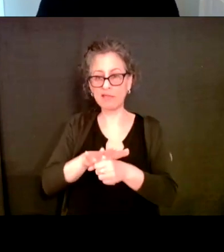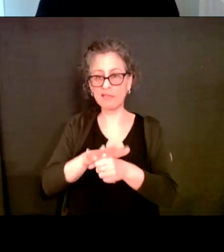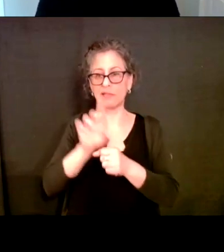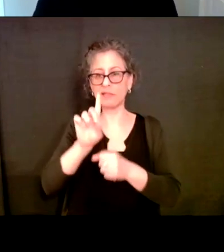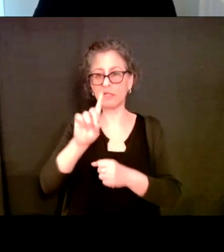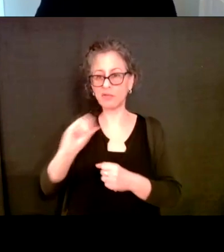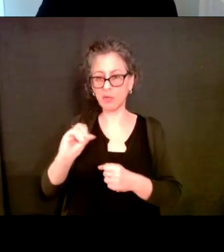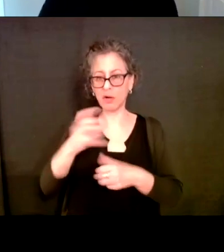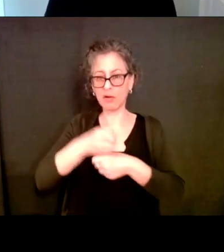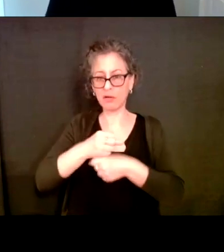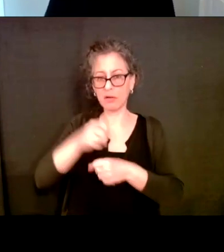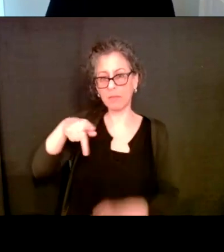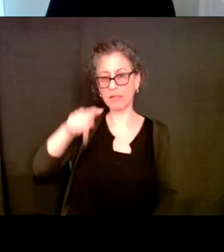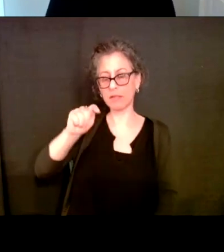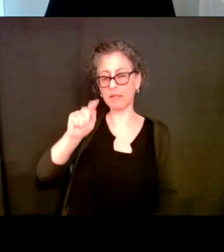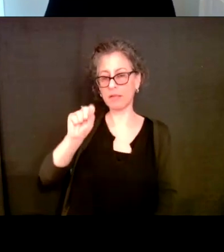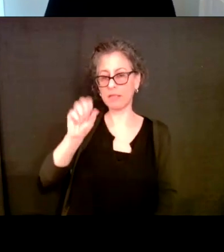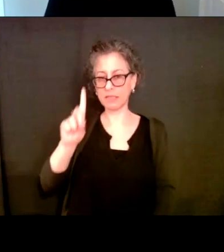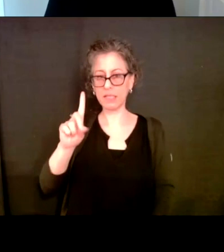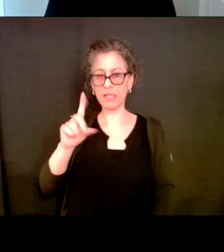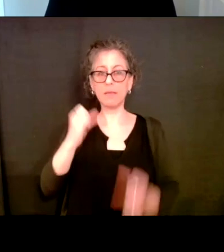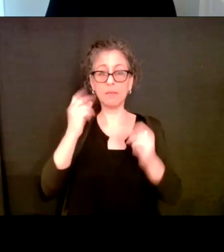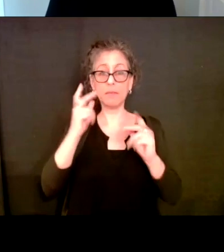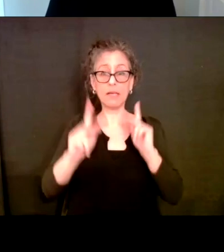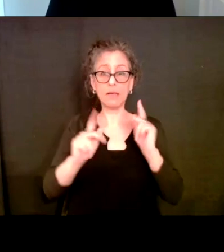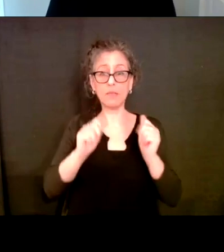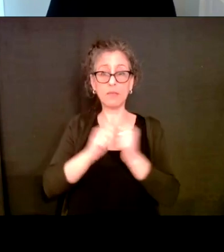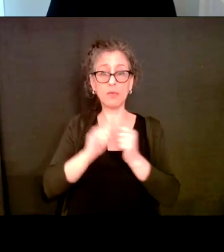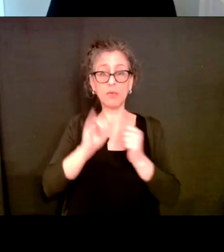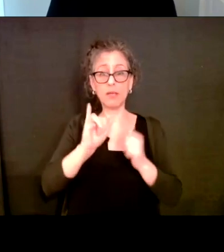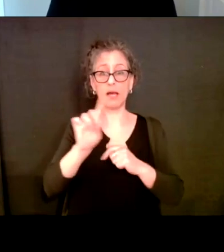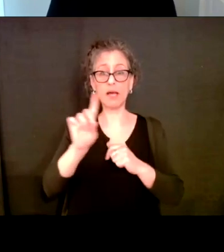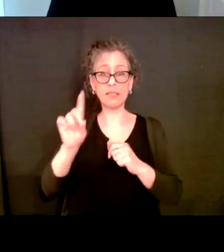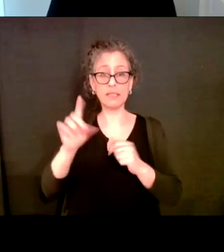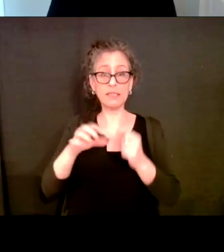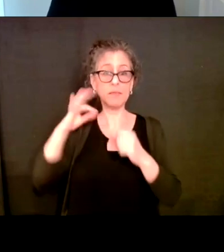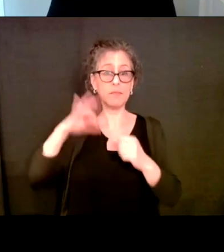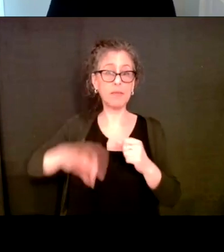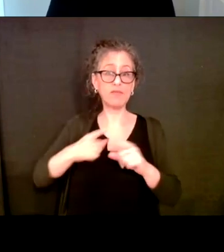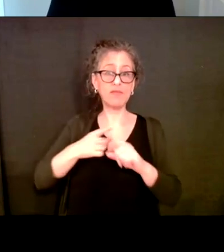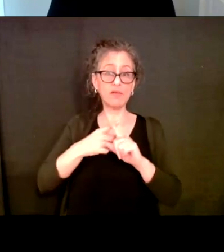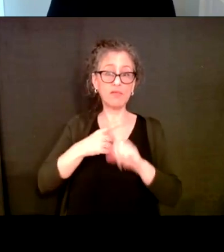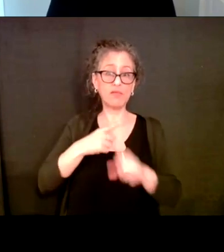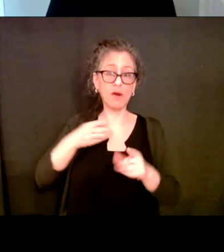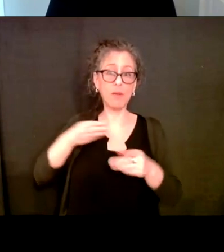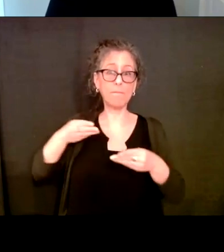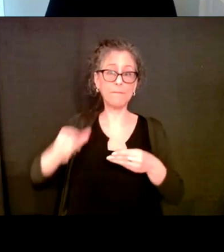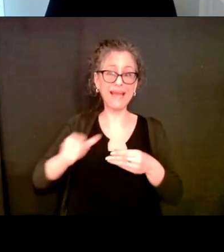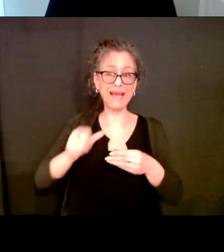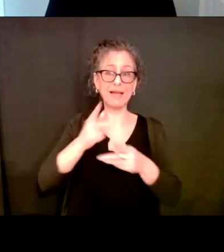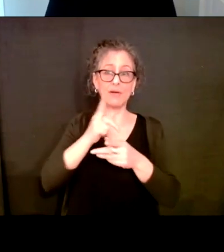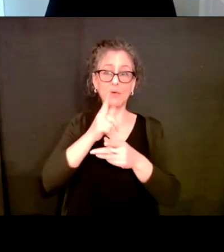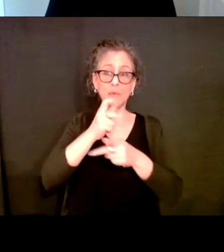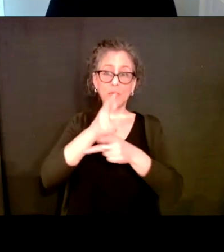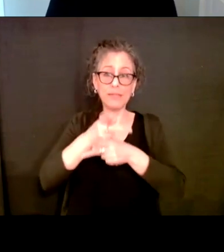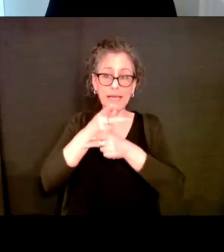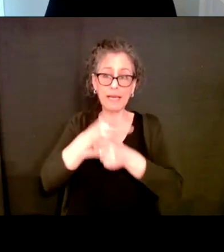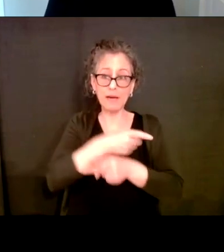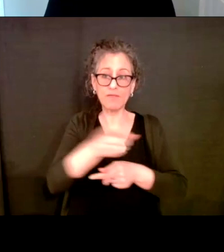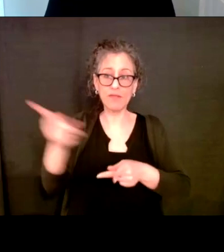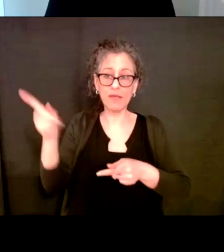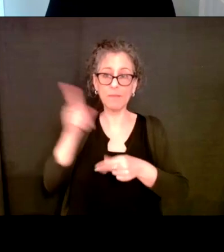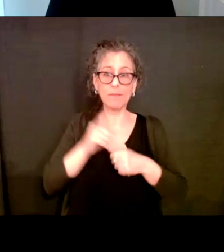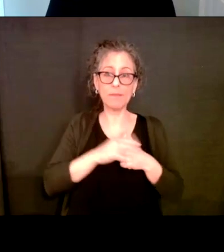Now, many people with intellectual and developmental disabilities benefit from the support of paid caregivers. And